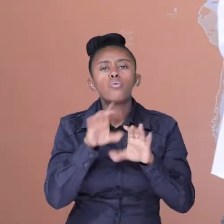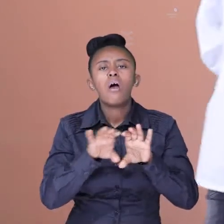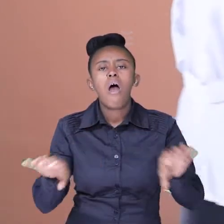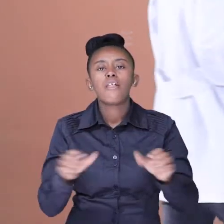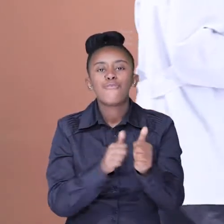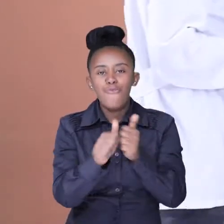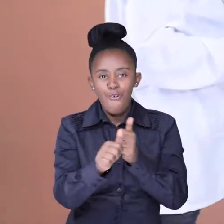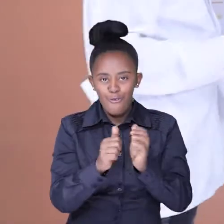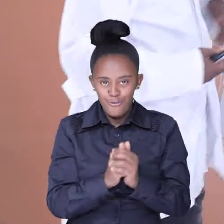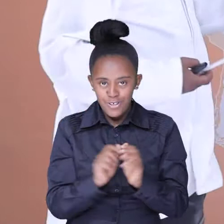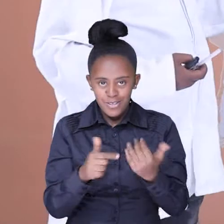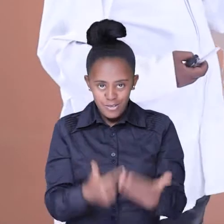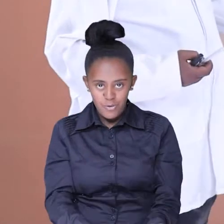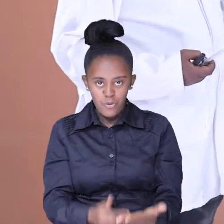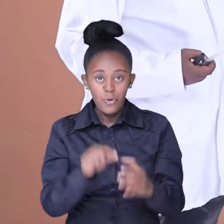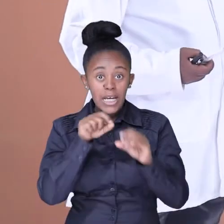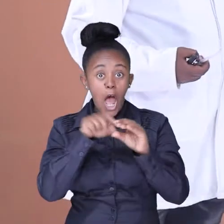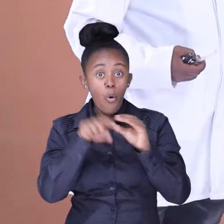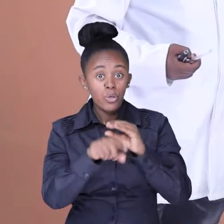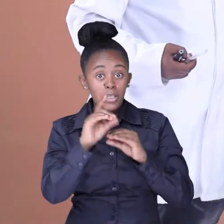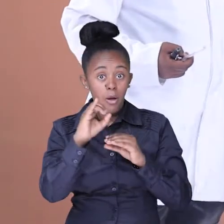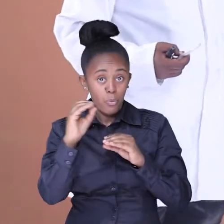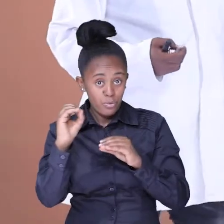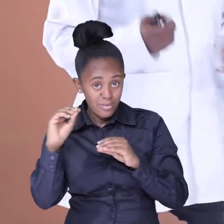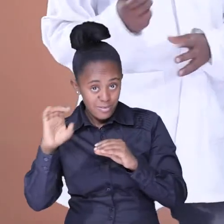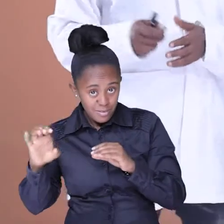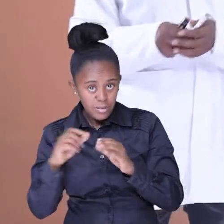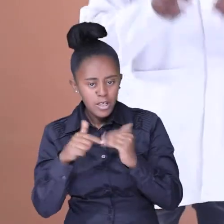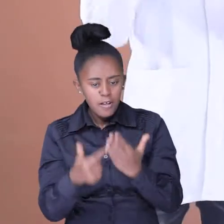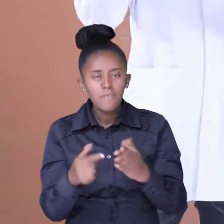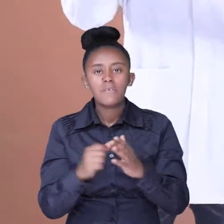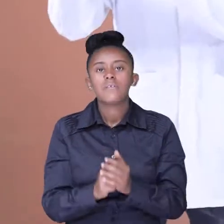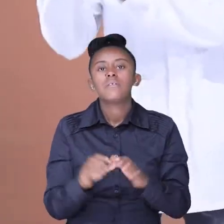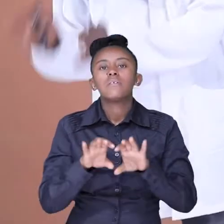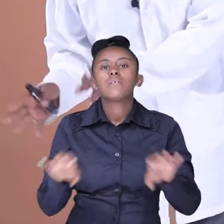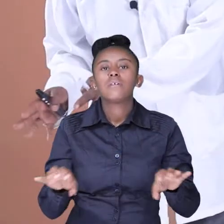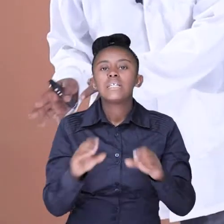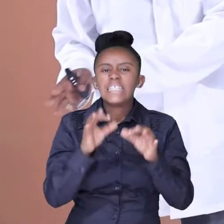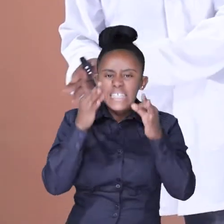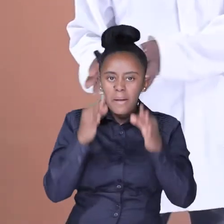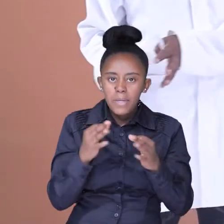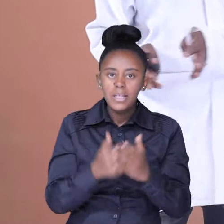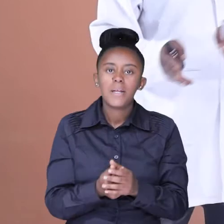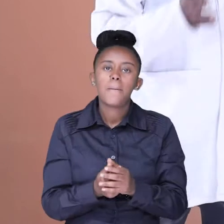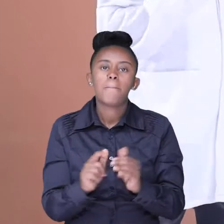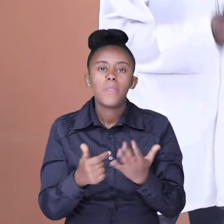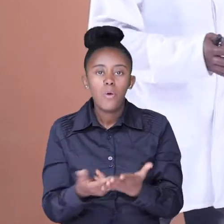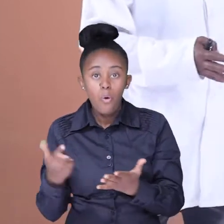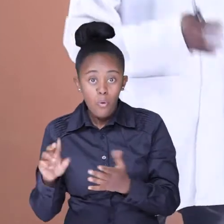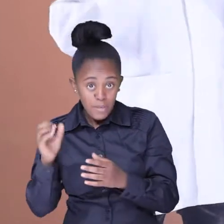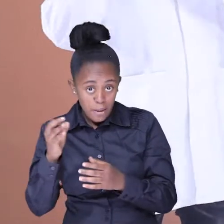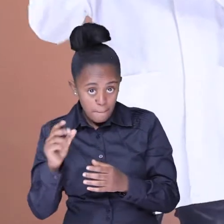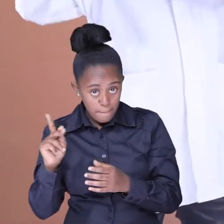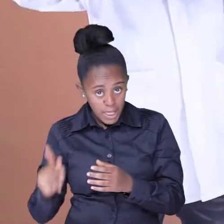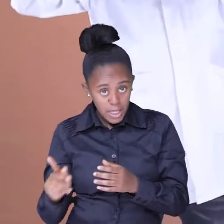is flow. So a diode said to be forward if the voltage of the source is connected to the positive terminal of the P